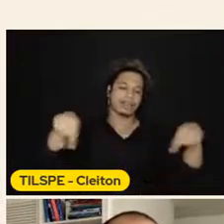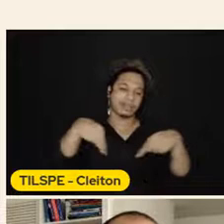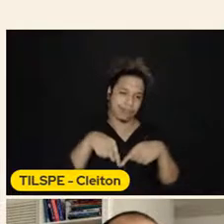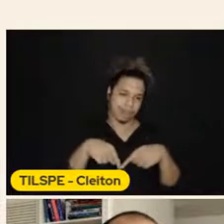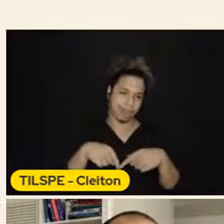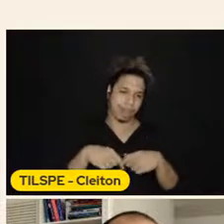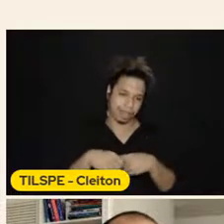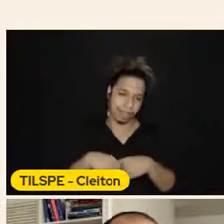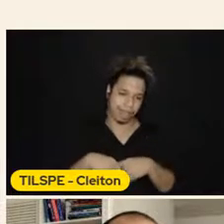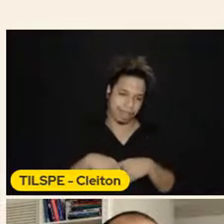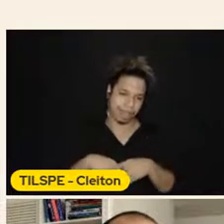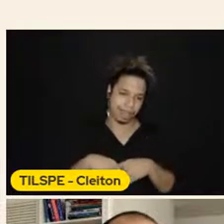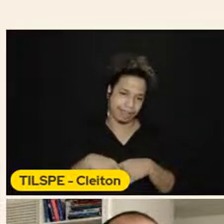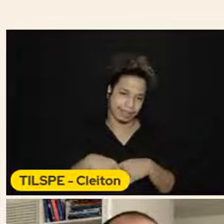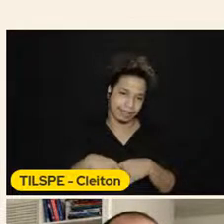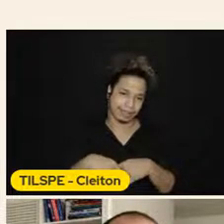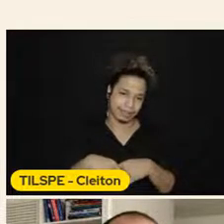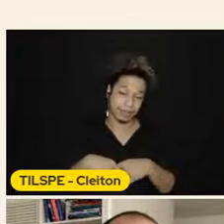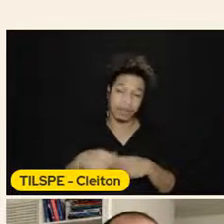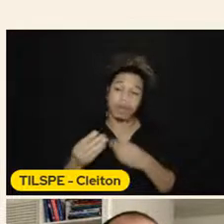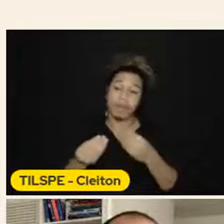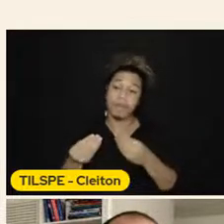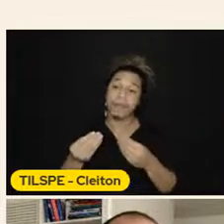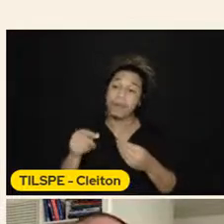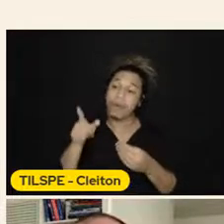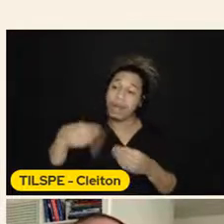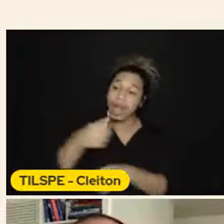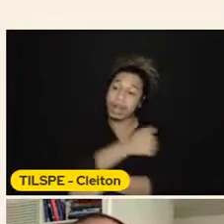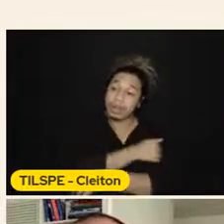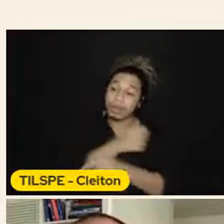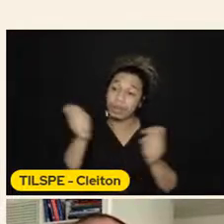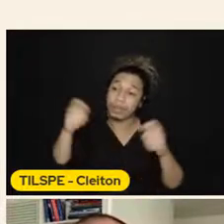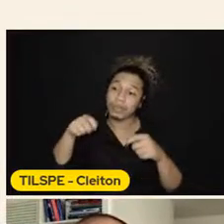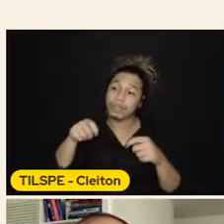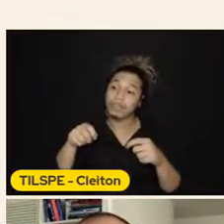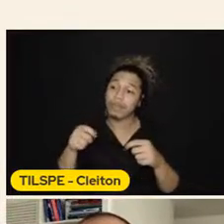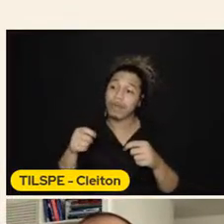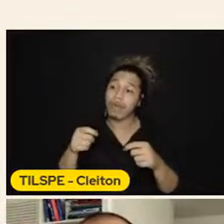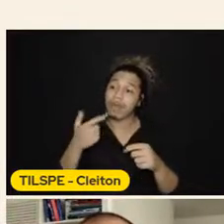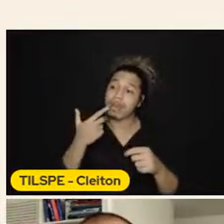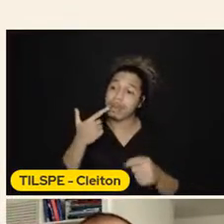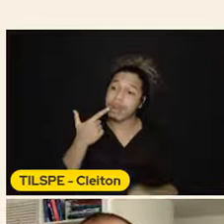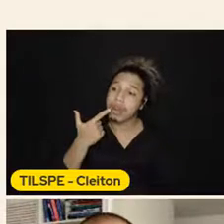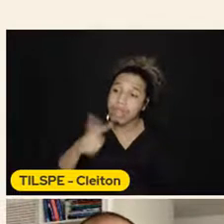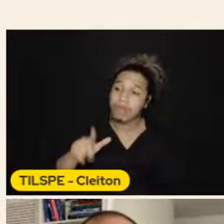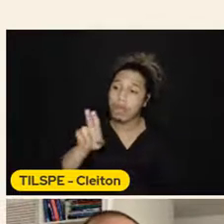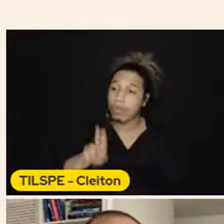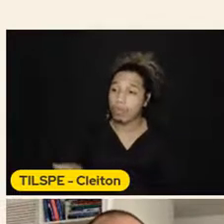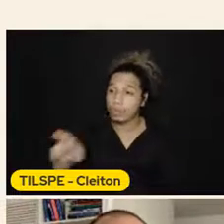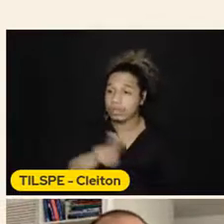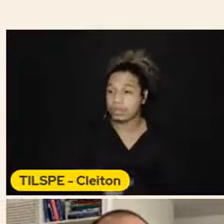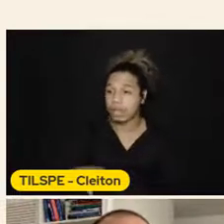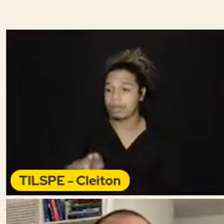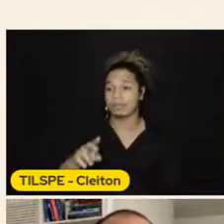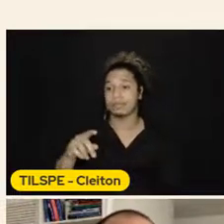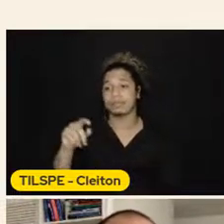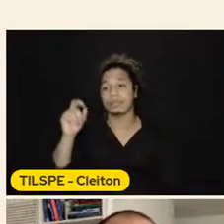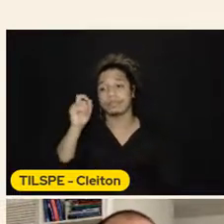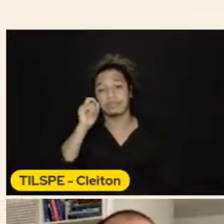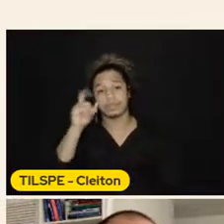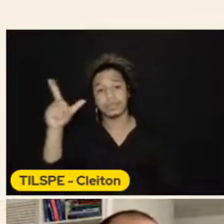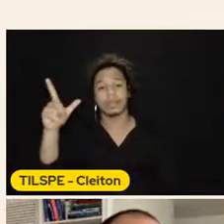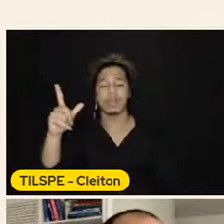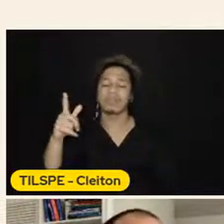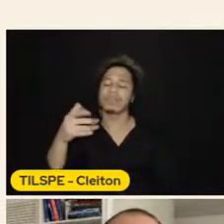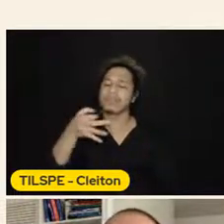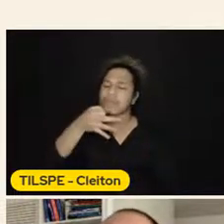they can use this language and how they can make sense of this theme these ideas to position themselves in the